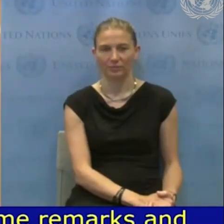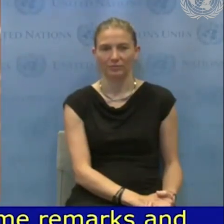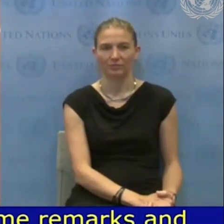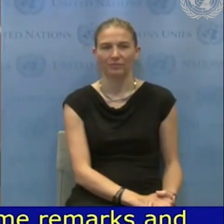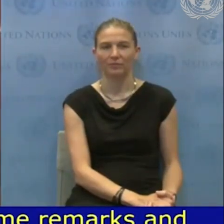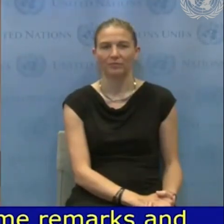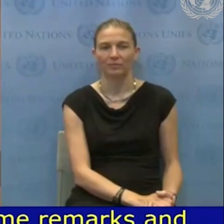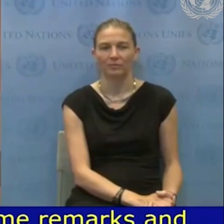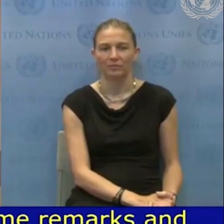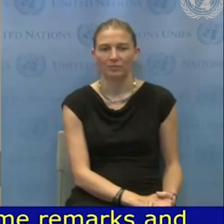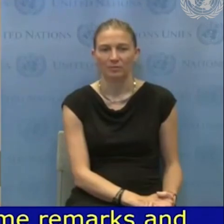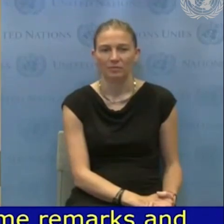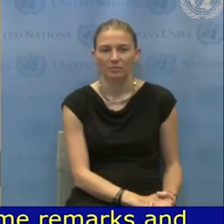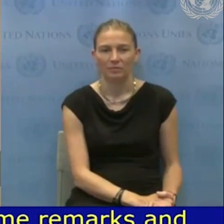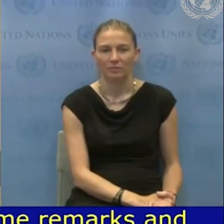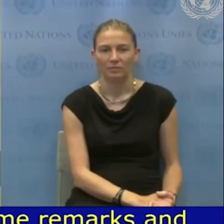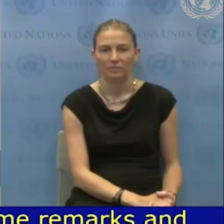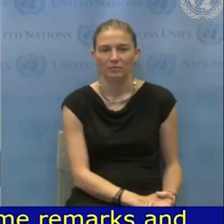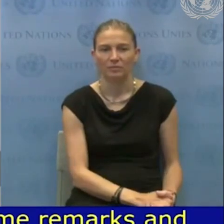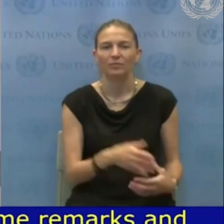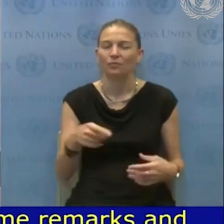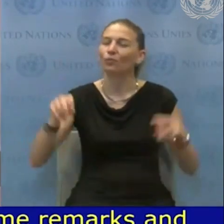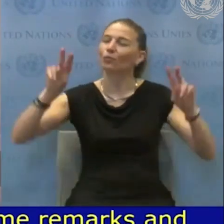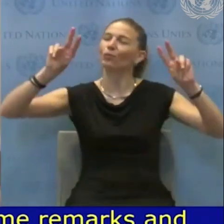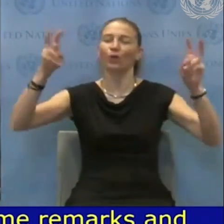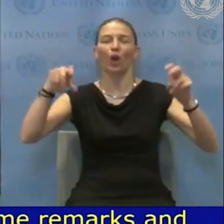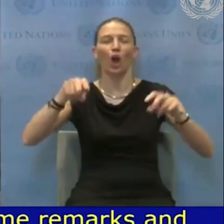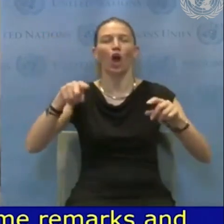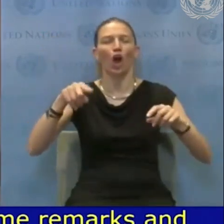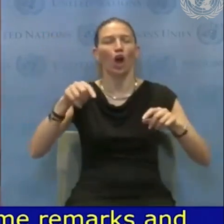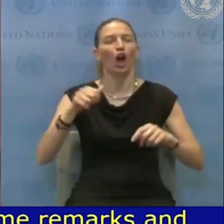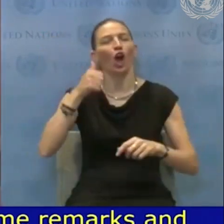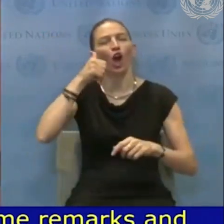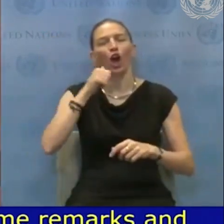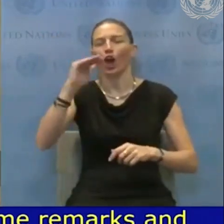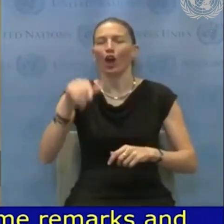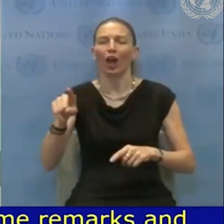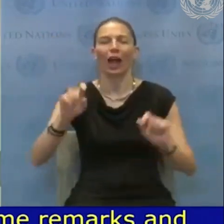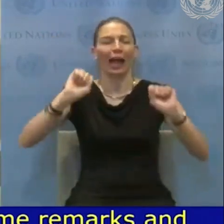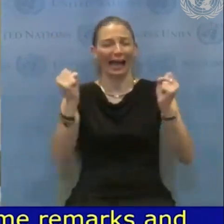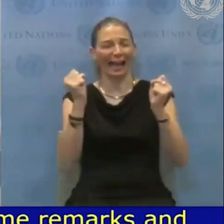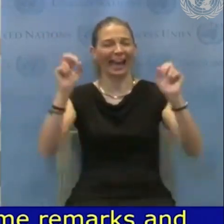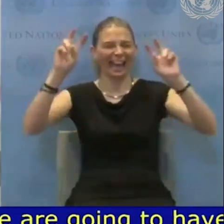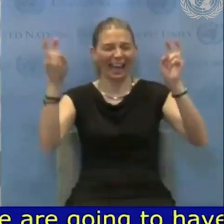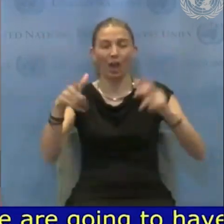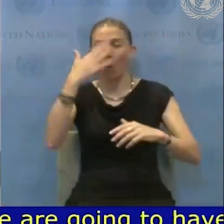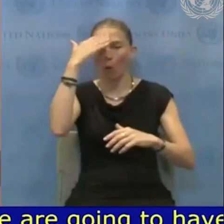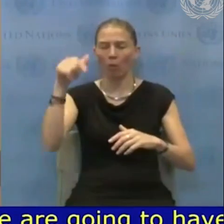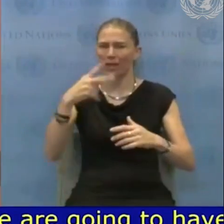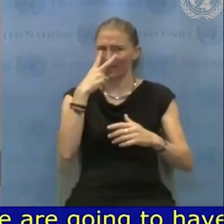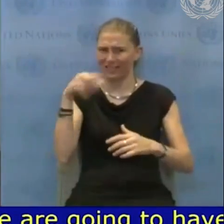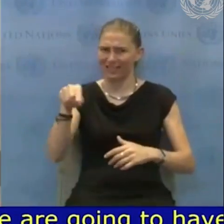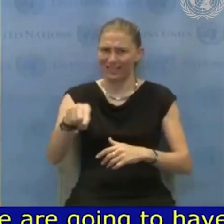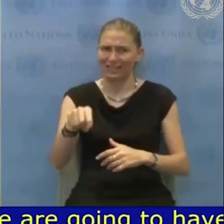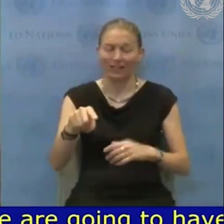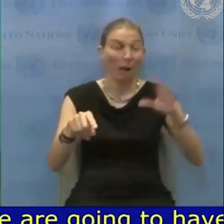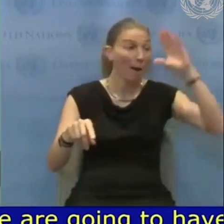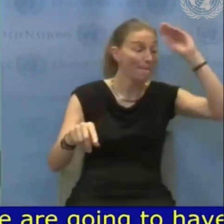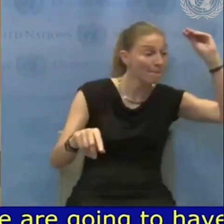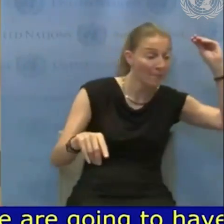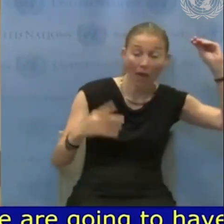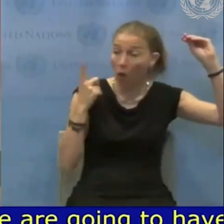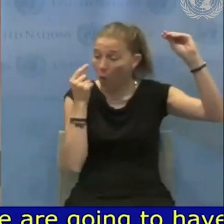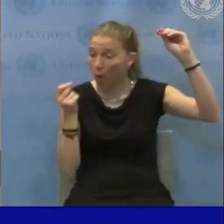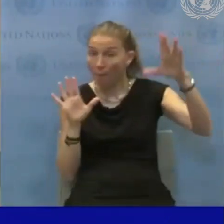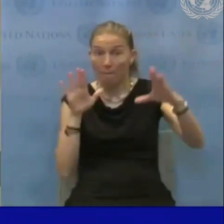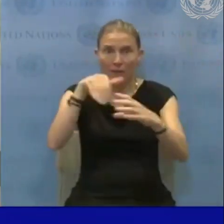This Girl Can came out of research we had that showed that there was a huge gender gap in participation between men and women. This Girl Can has